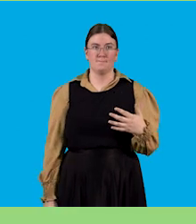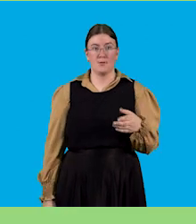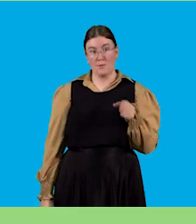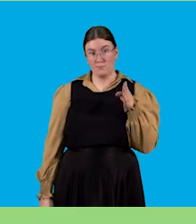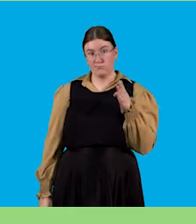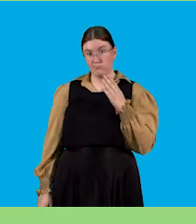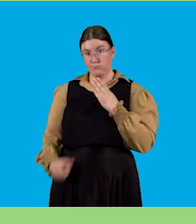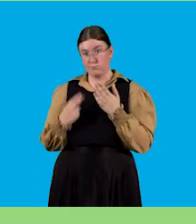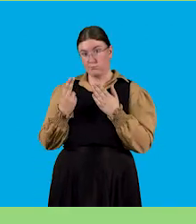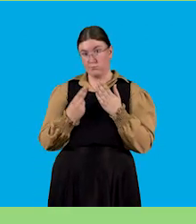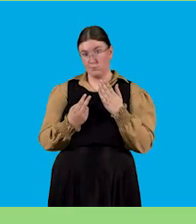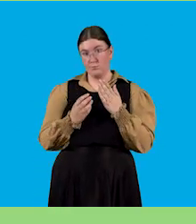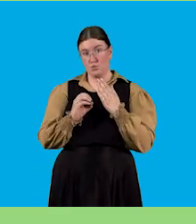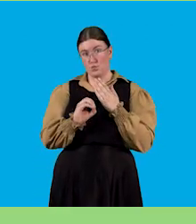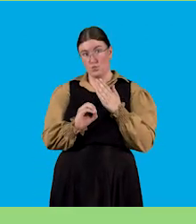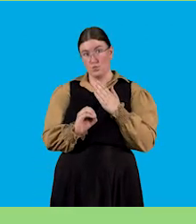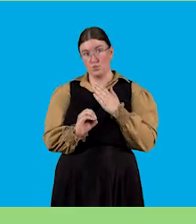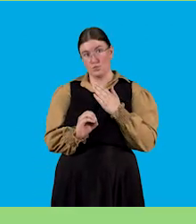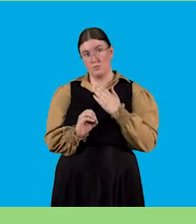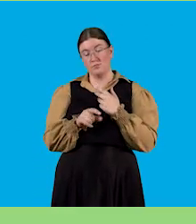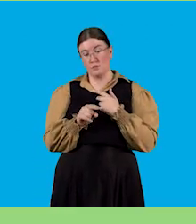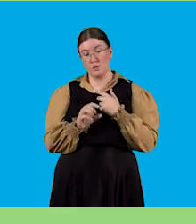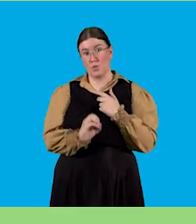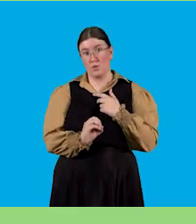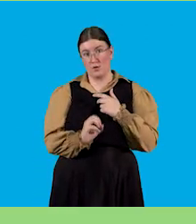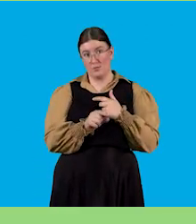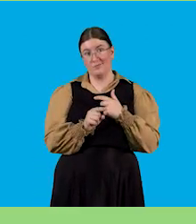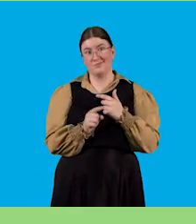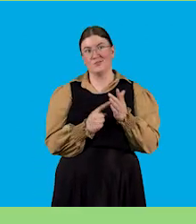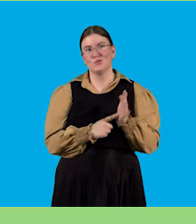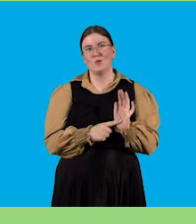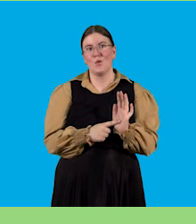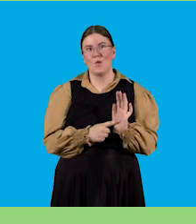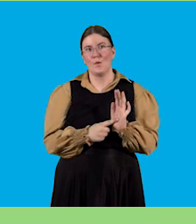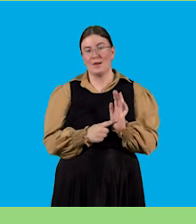Here we have a diagram showing the structure of